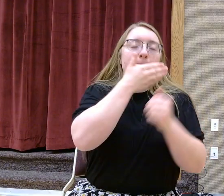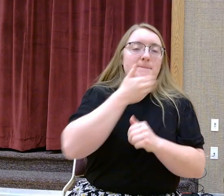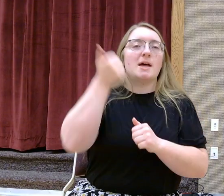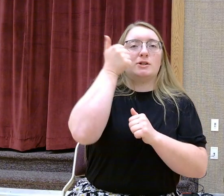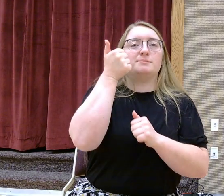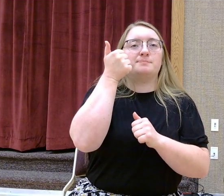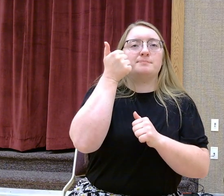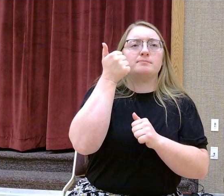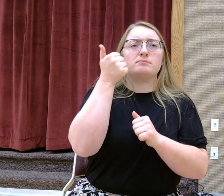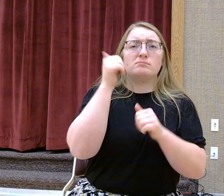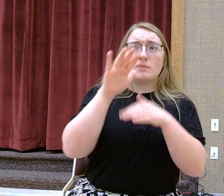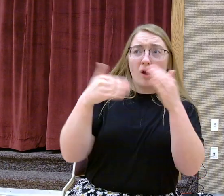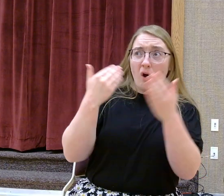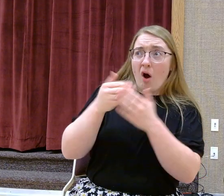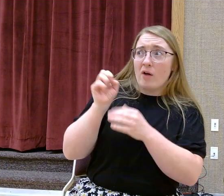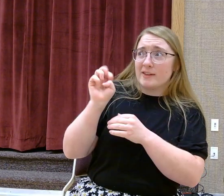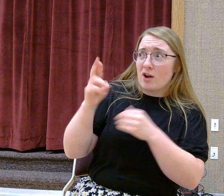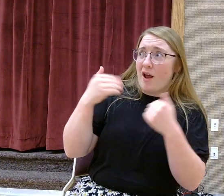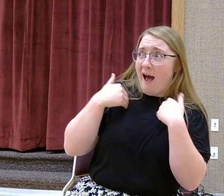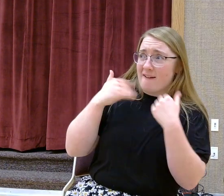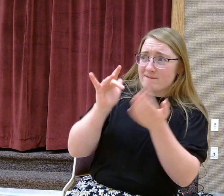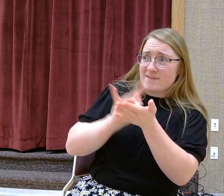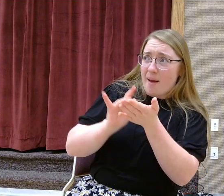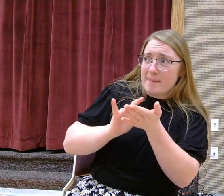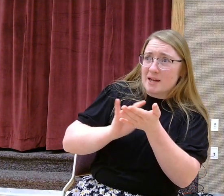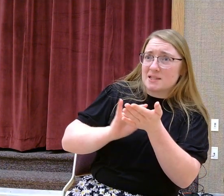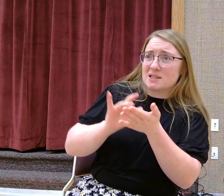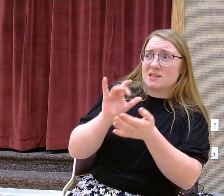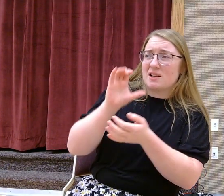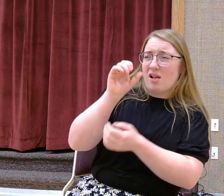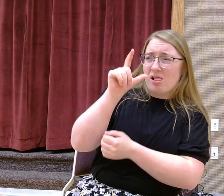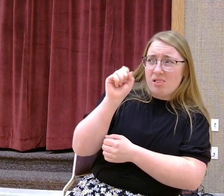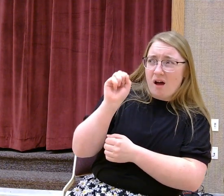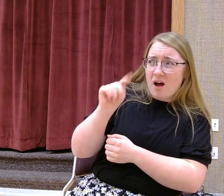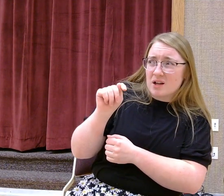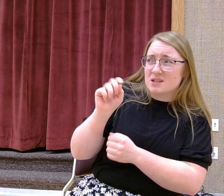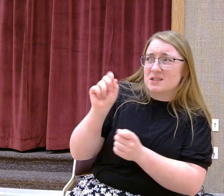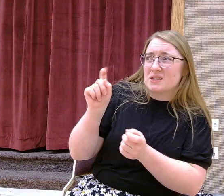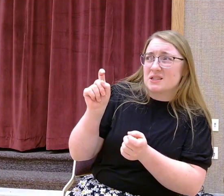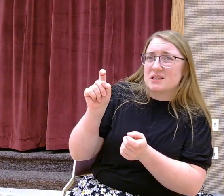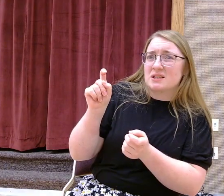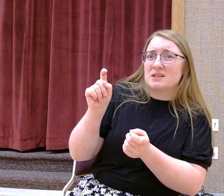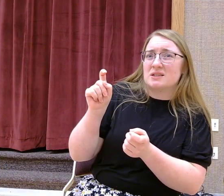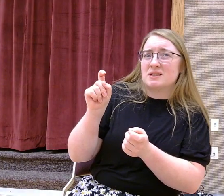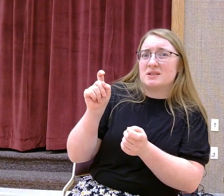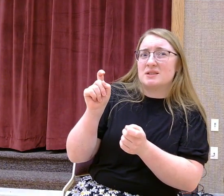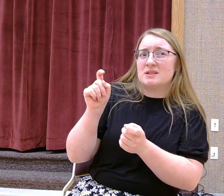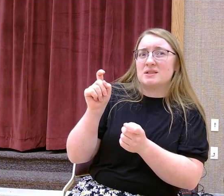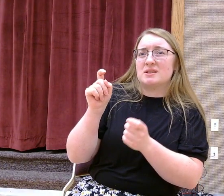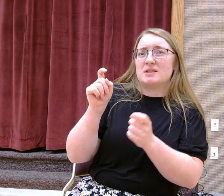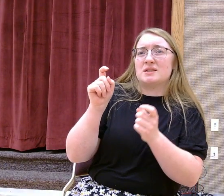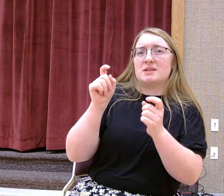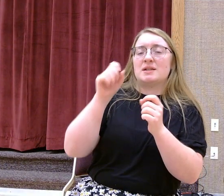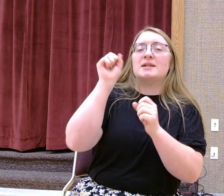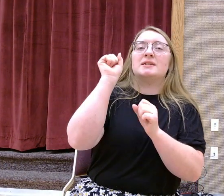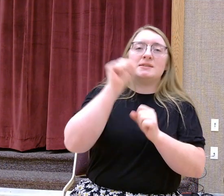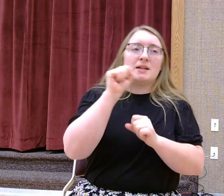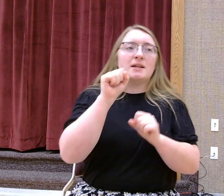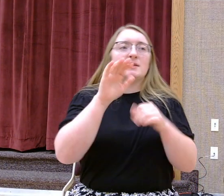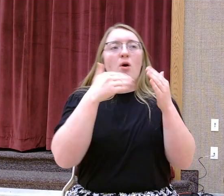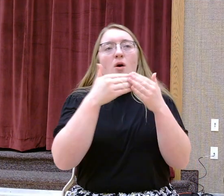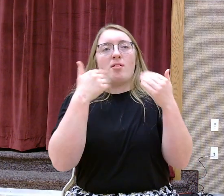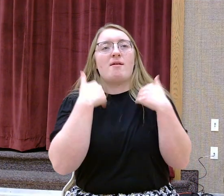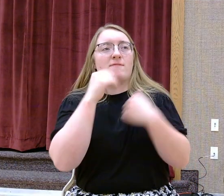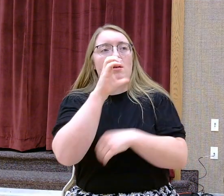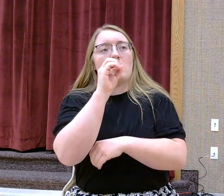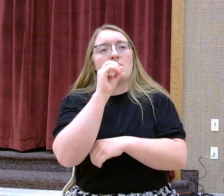ER have that? No. Well, yeah. They all have clot busters, yeah. But ERMAC